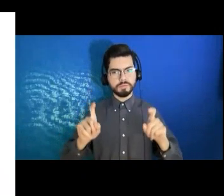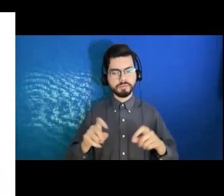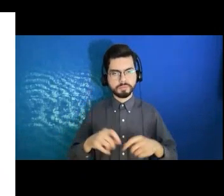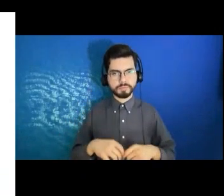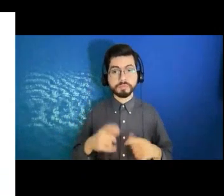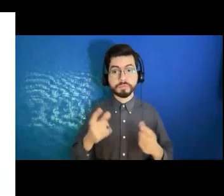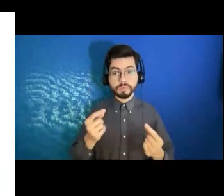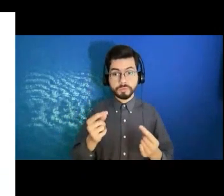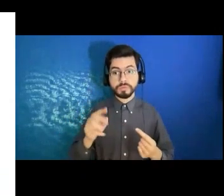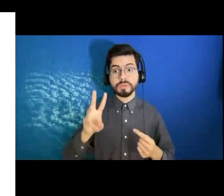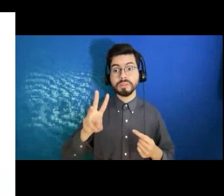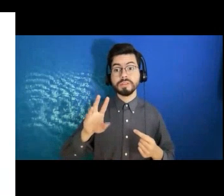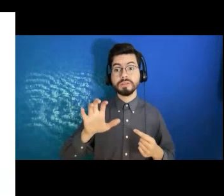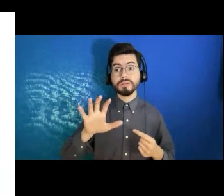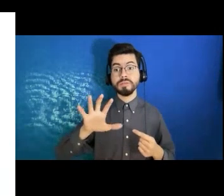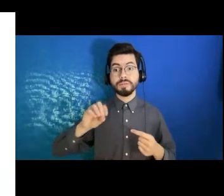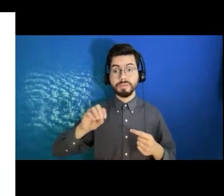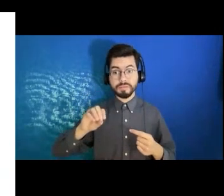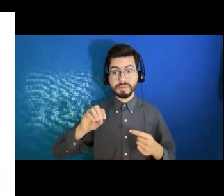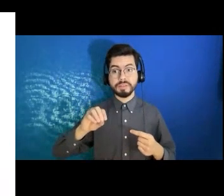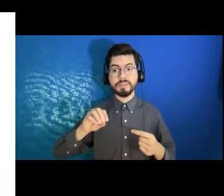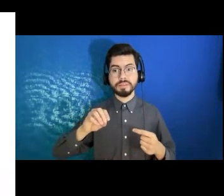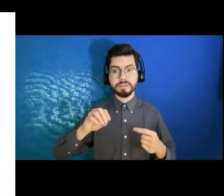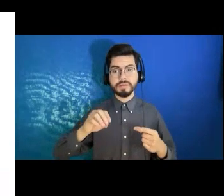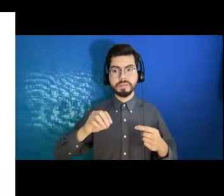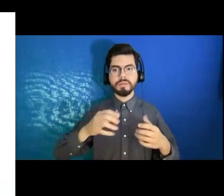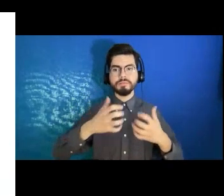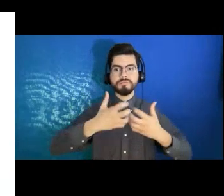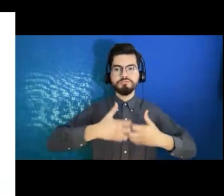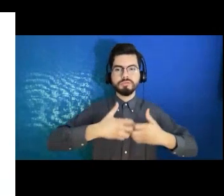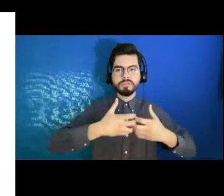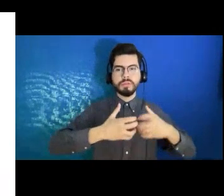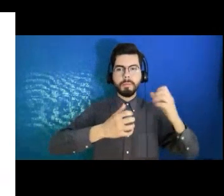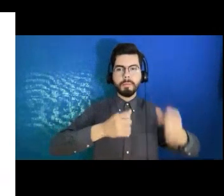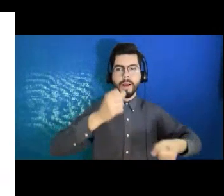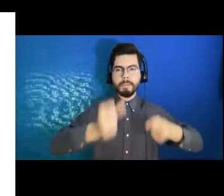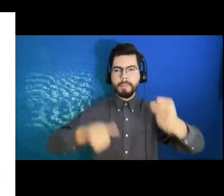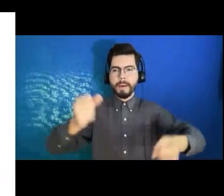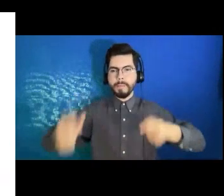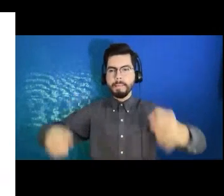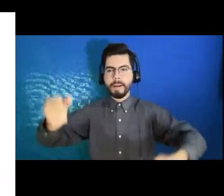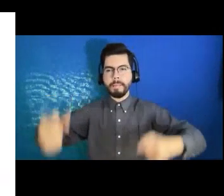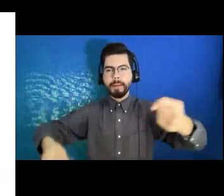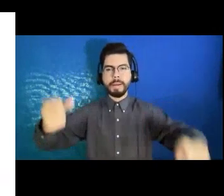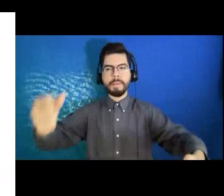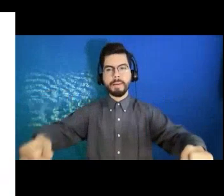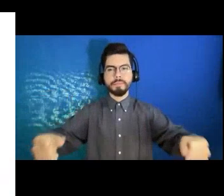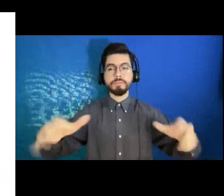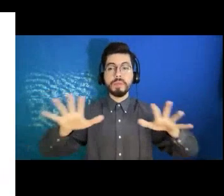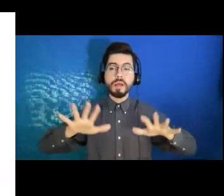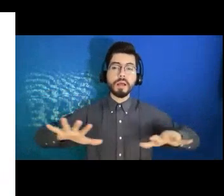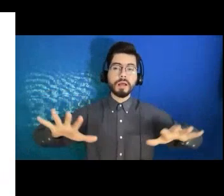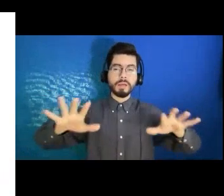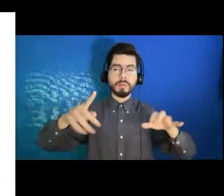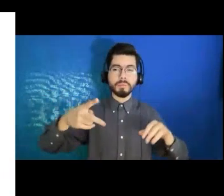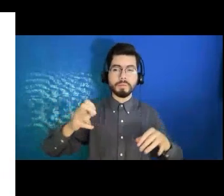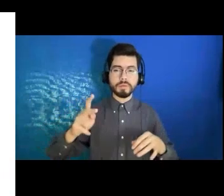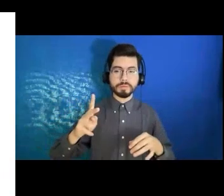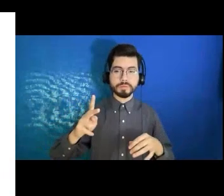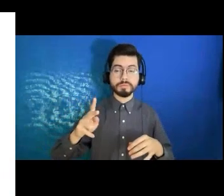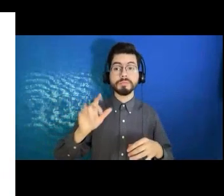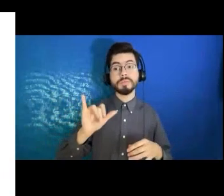650 seismometers throughout the whole park along the road system. This was in August of 2020. We were the only ones